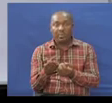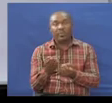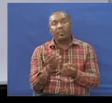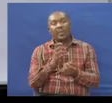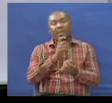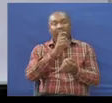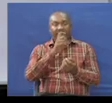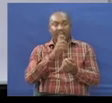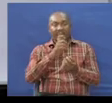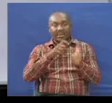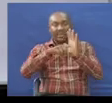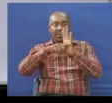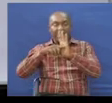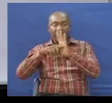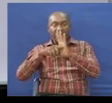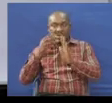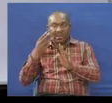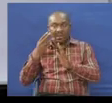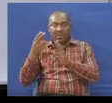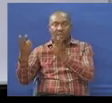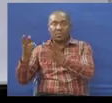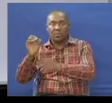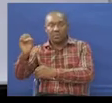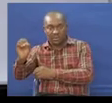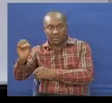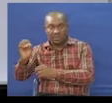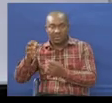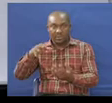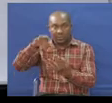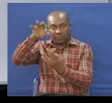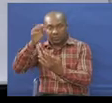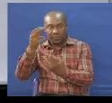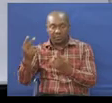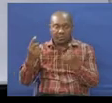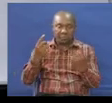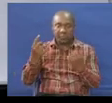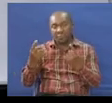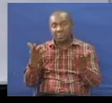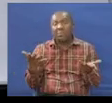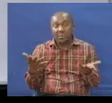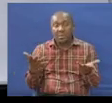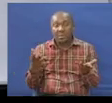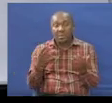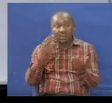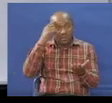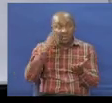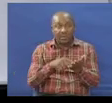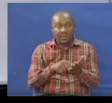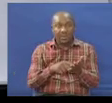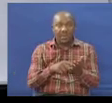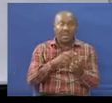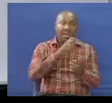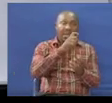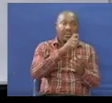x minus 3 is equal to 0. Upon dividing by 2 here, you will have x is equal